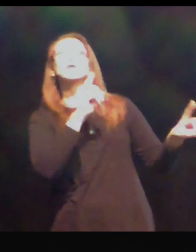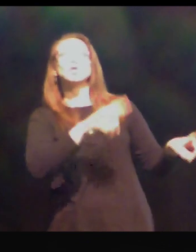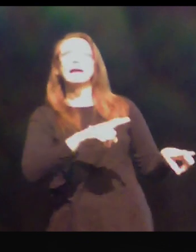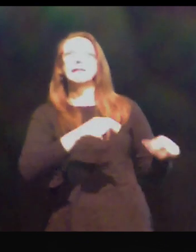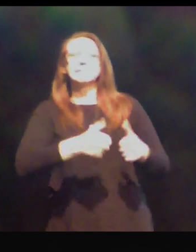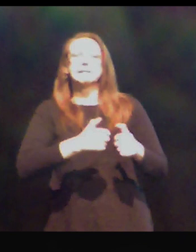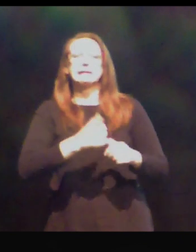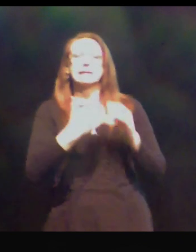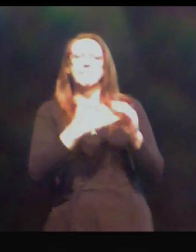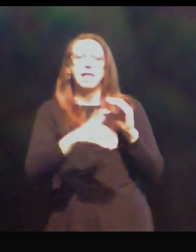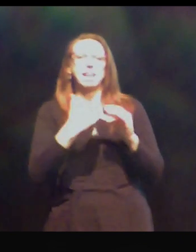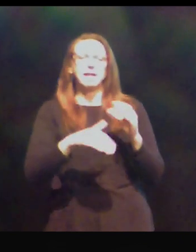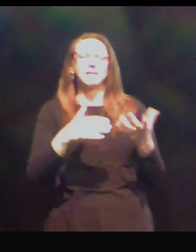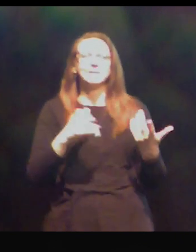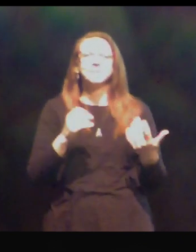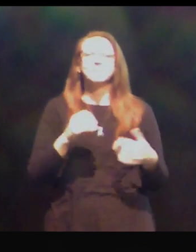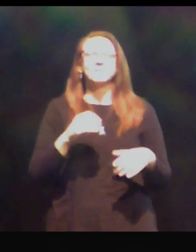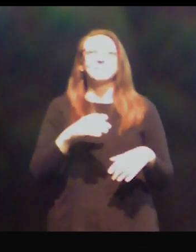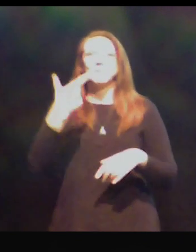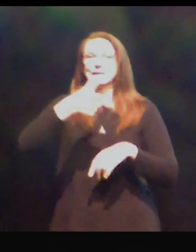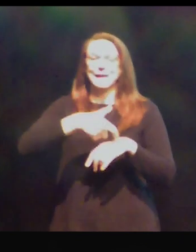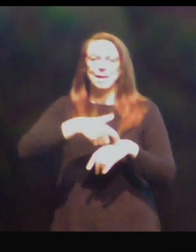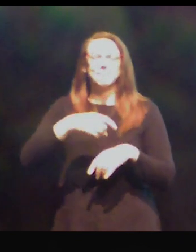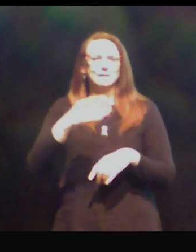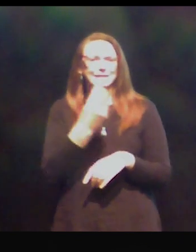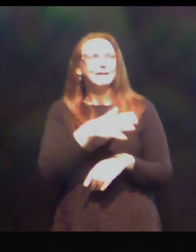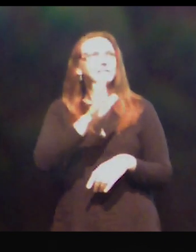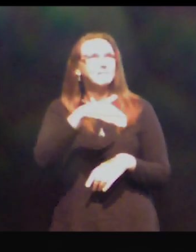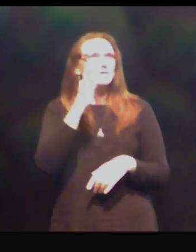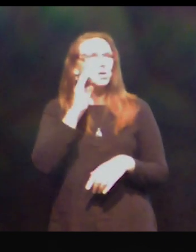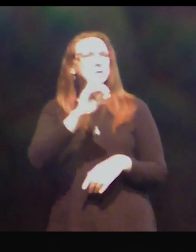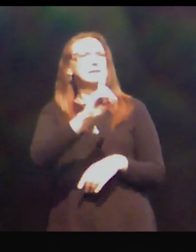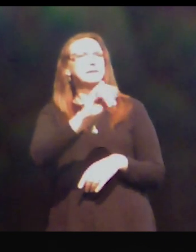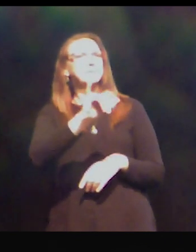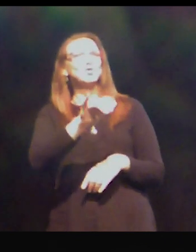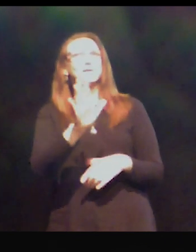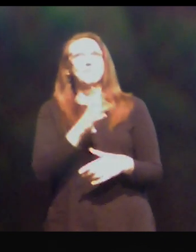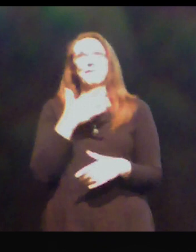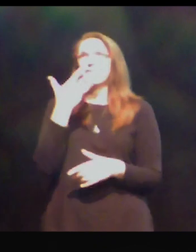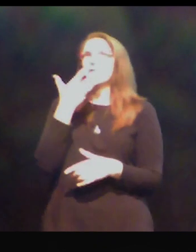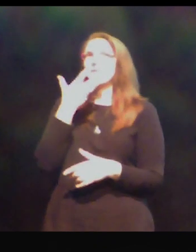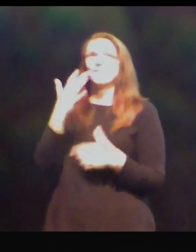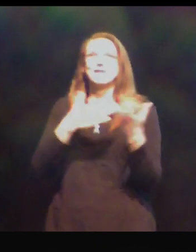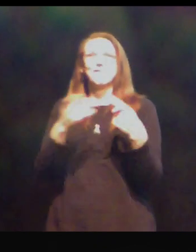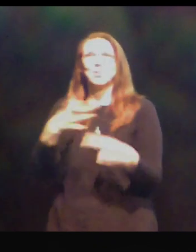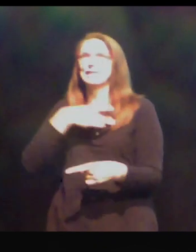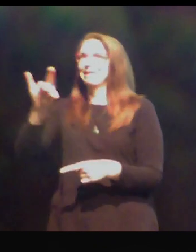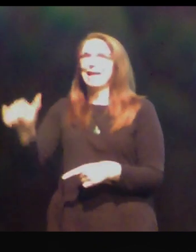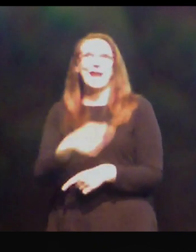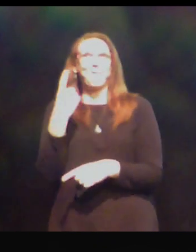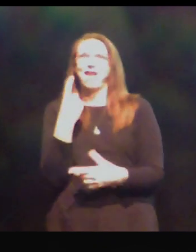and emails. So, and at one point he even said, he goes, you know, Dimitri's kind of my favorite, even though he doesn't like